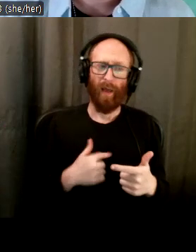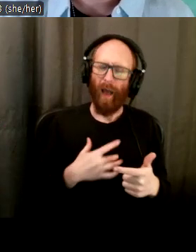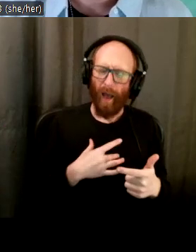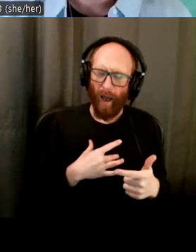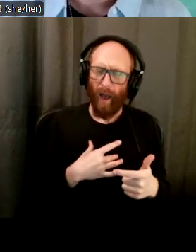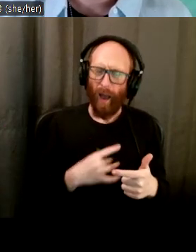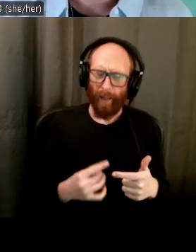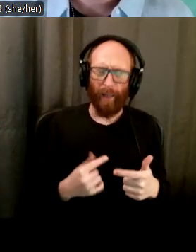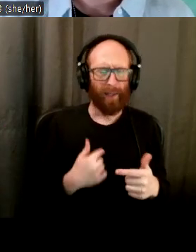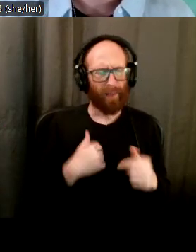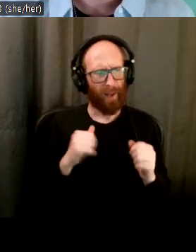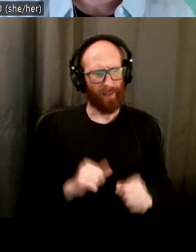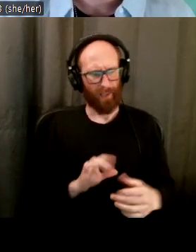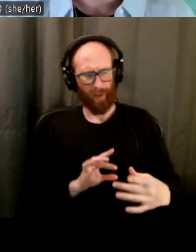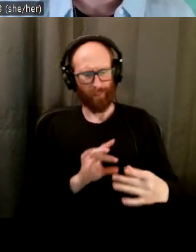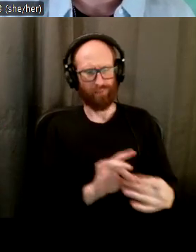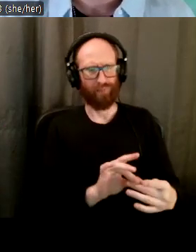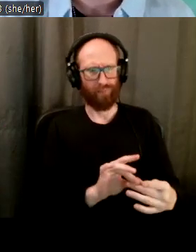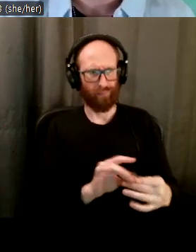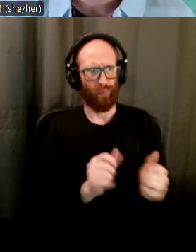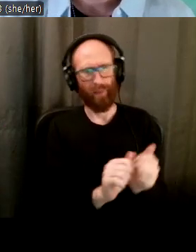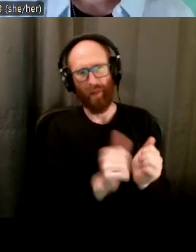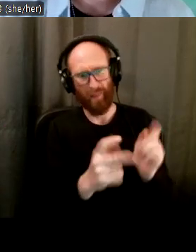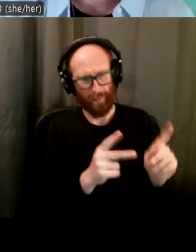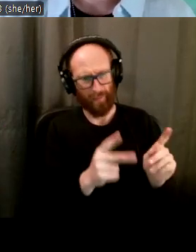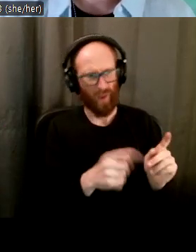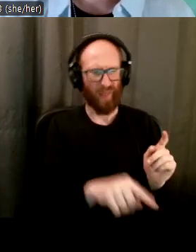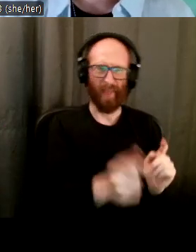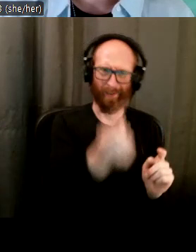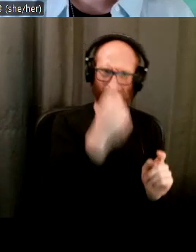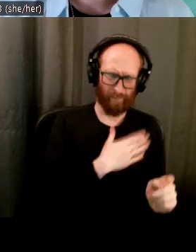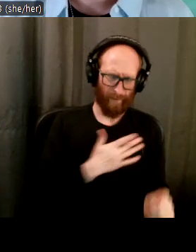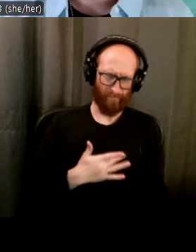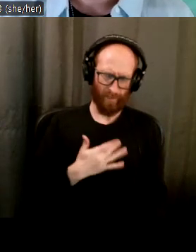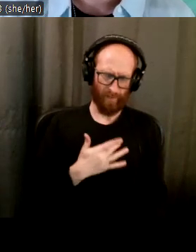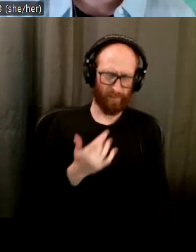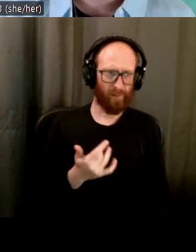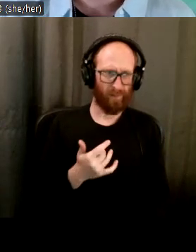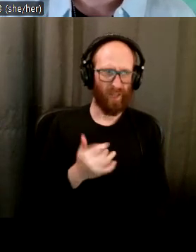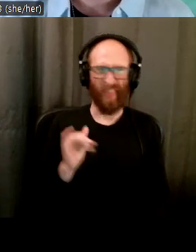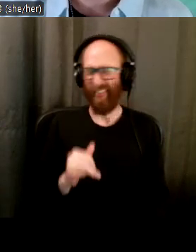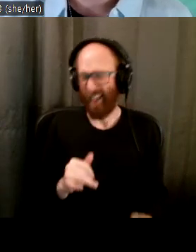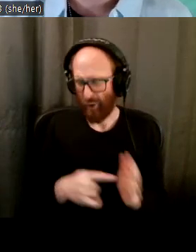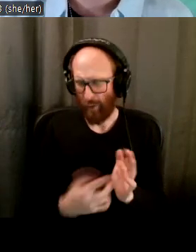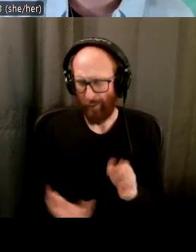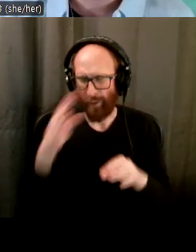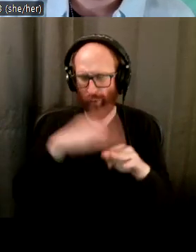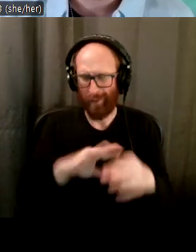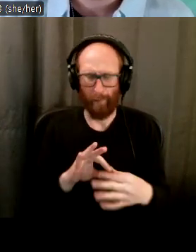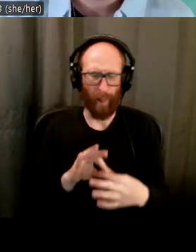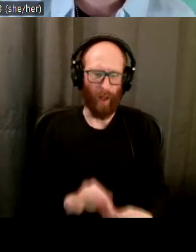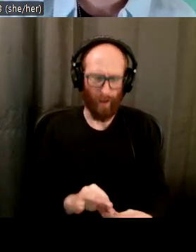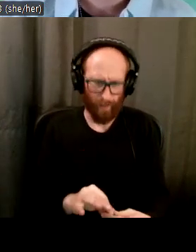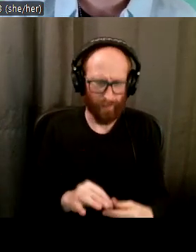to other people and they understand my feelings. So that's the increased belonging, emotional understanding,